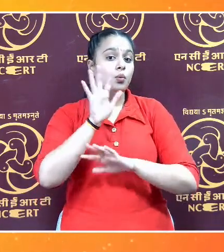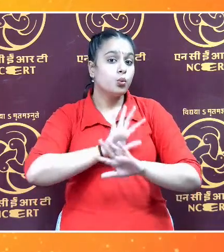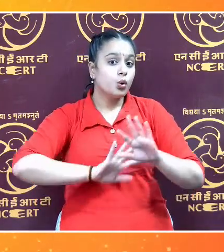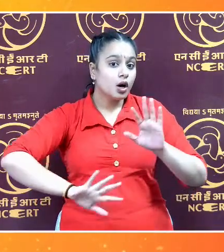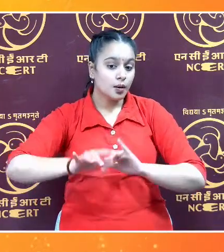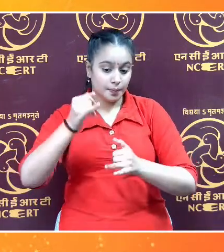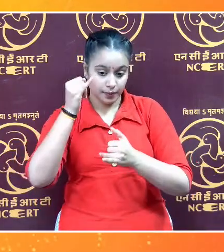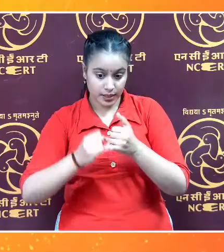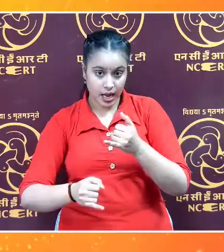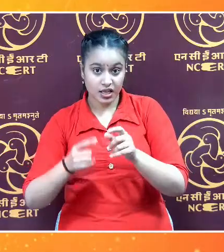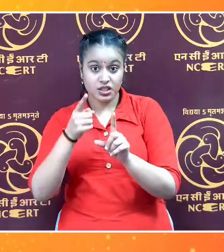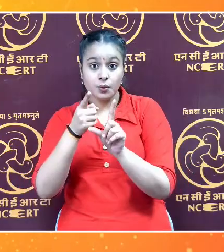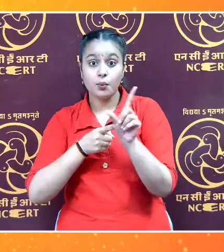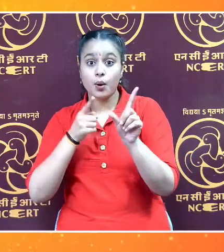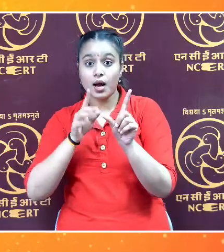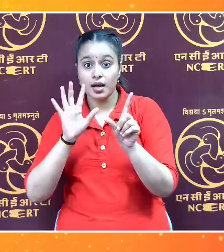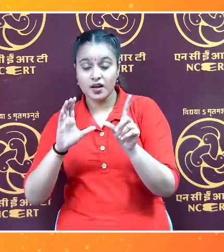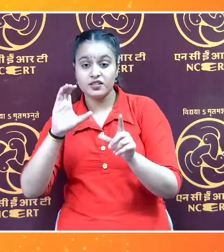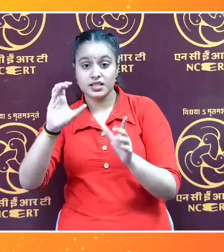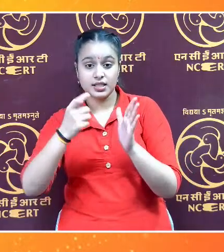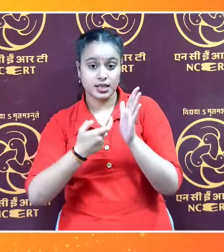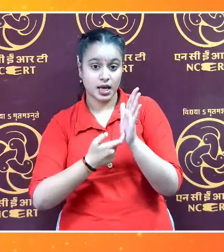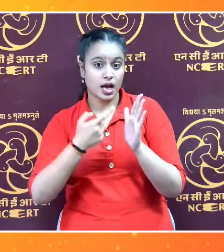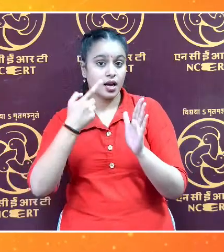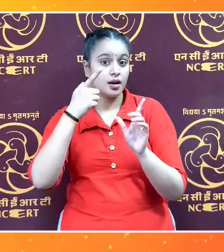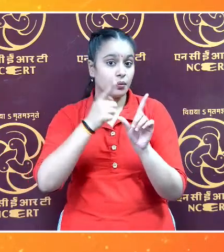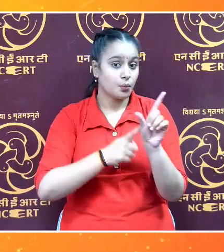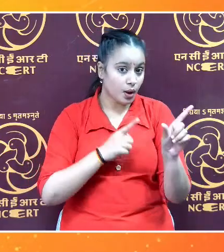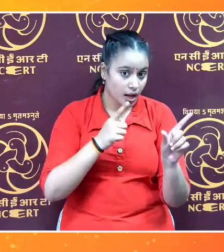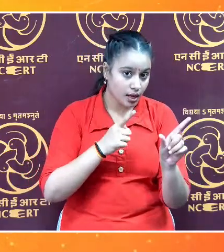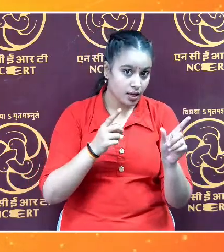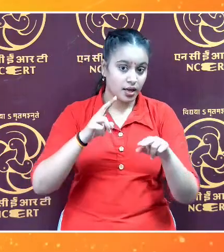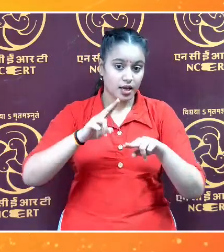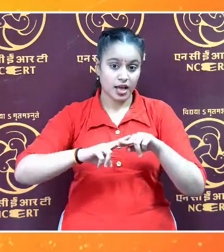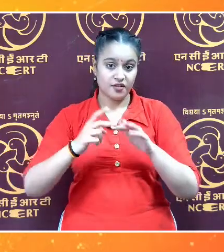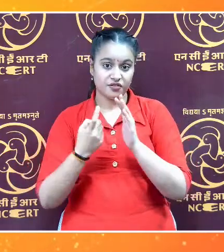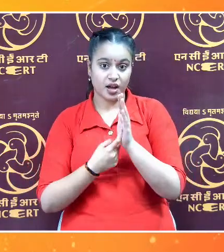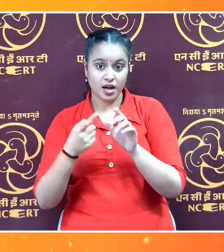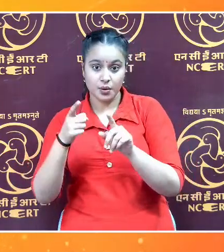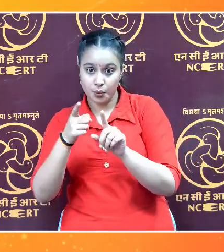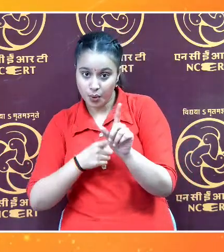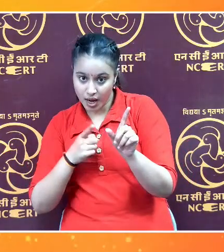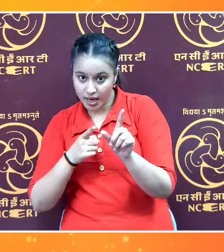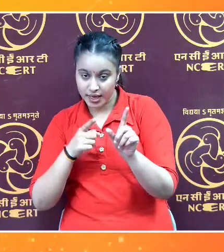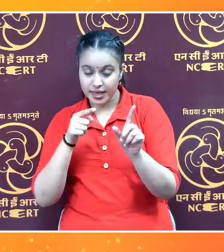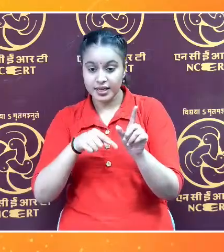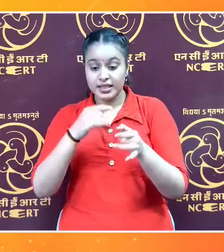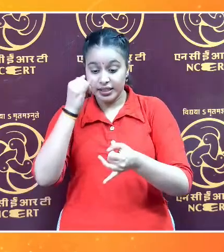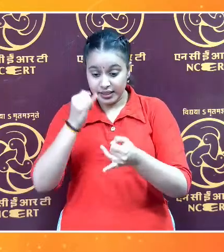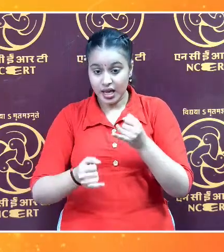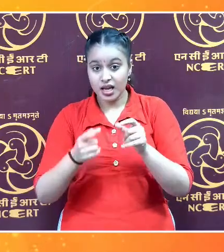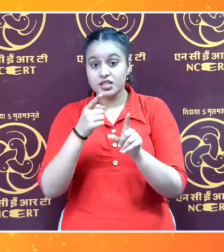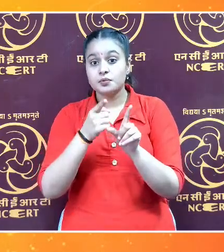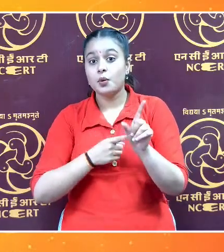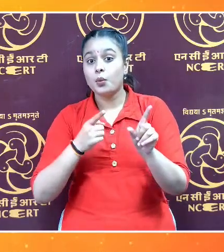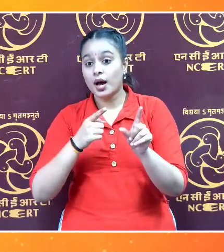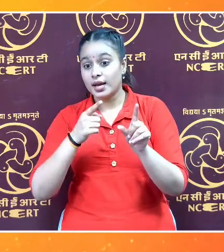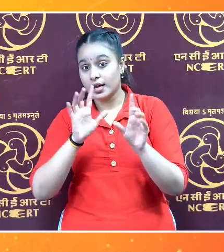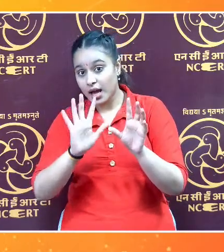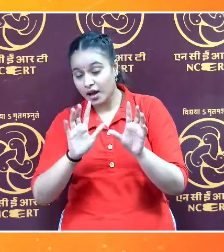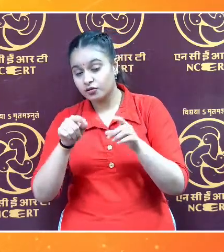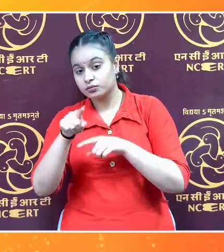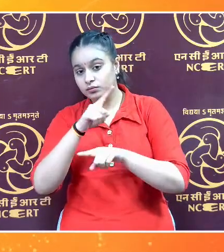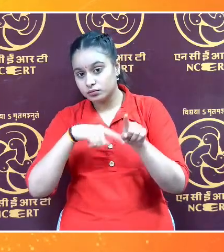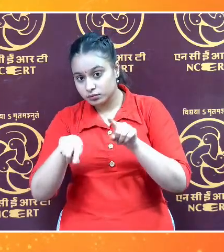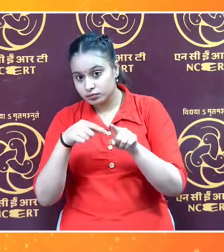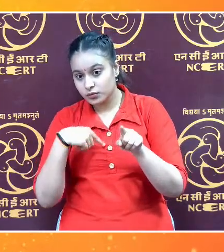y, like you said, Cry. cried, yes, fry. Cry, so try, which fry. the verbs which end with y, you will just